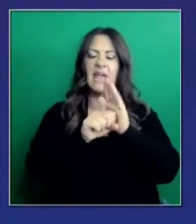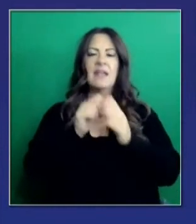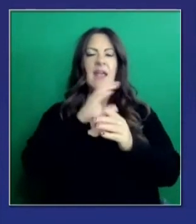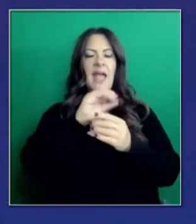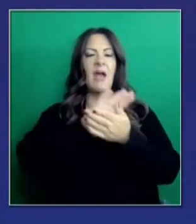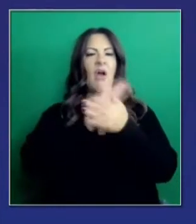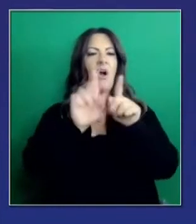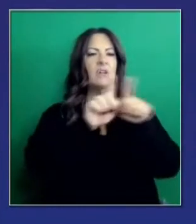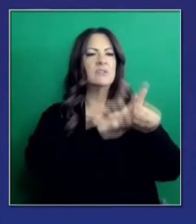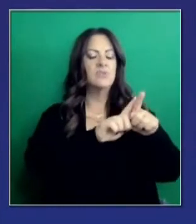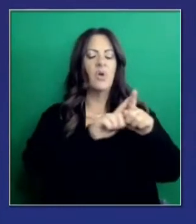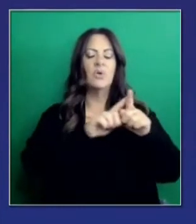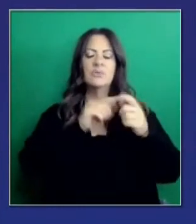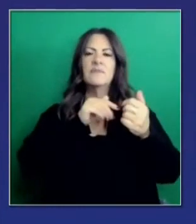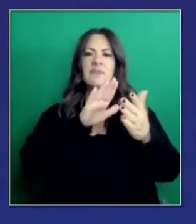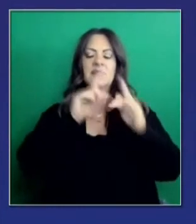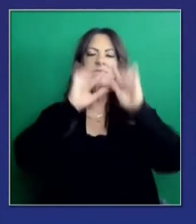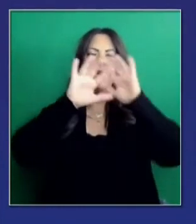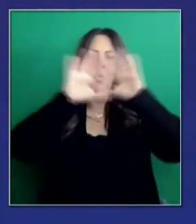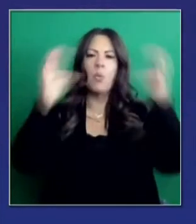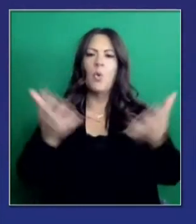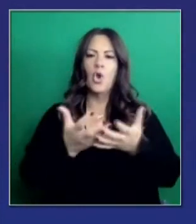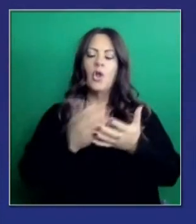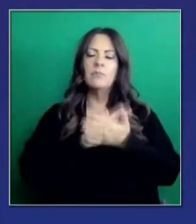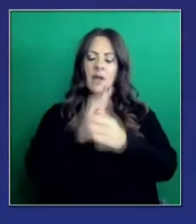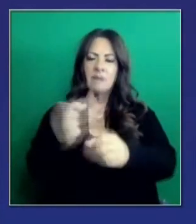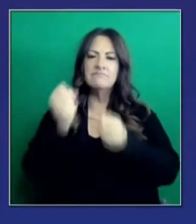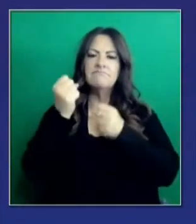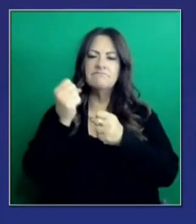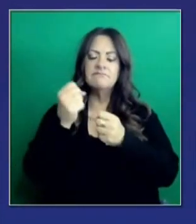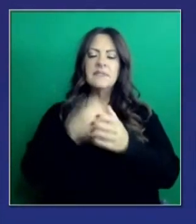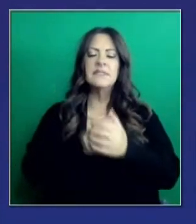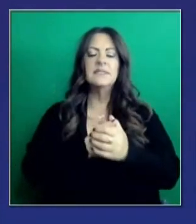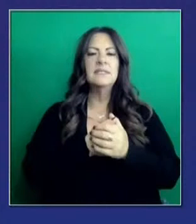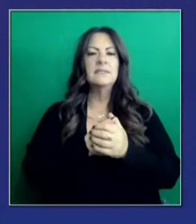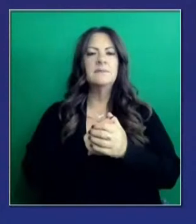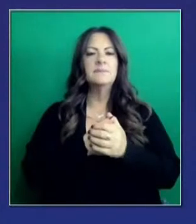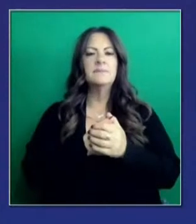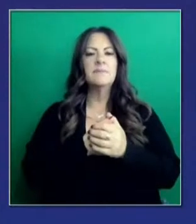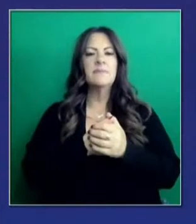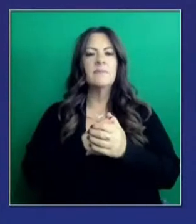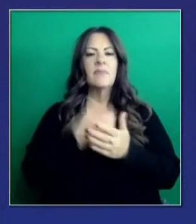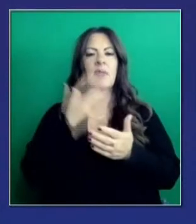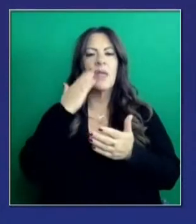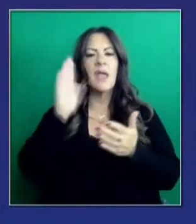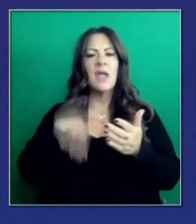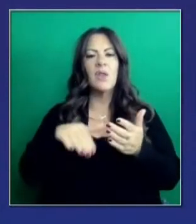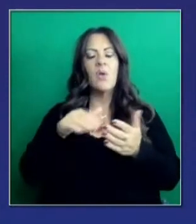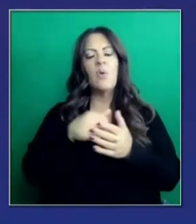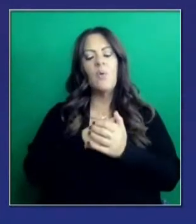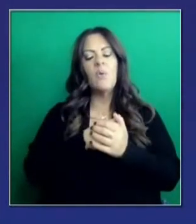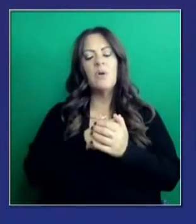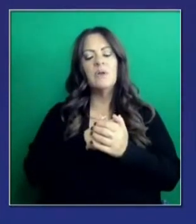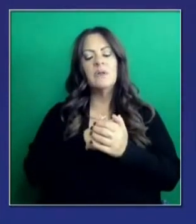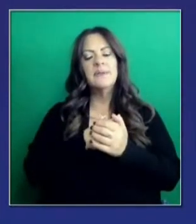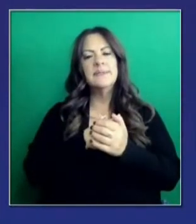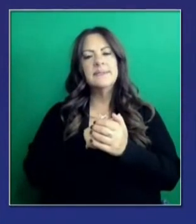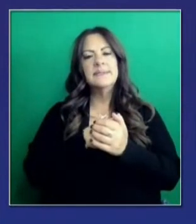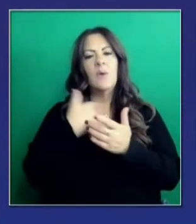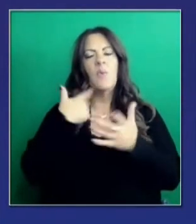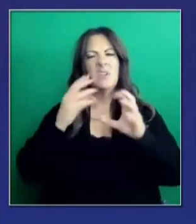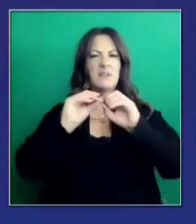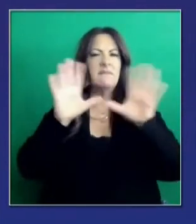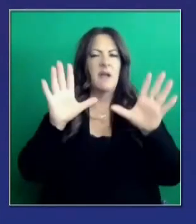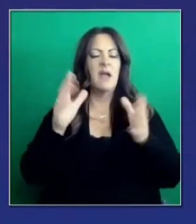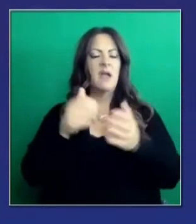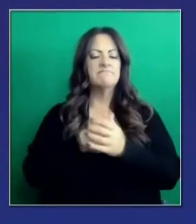have specifically addressed the issues around simplification by, as I noted a moment ago, clarifying that we believe